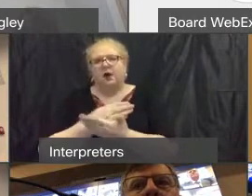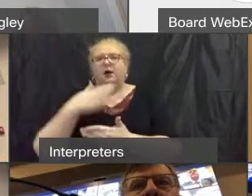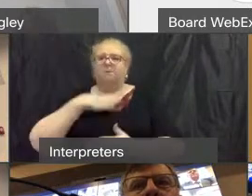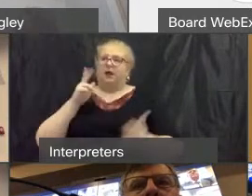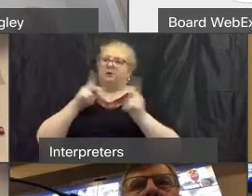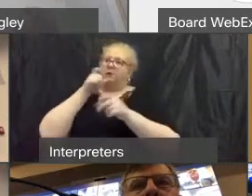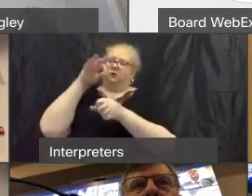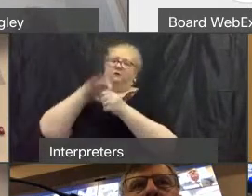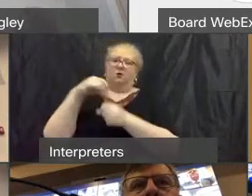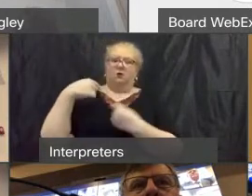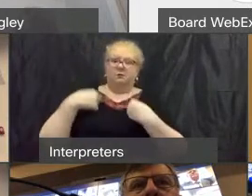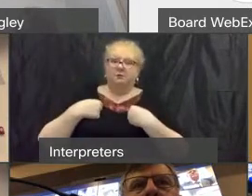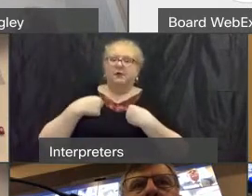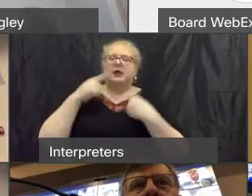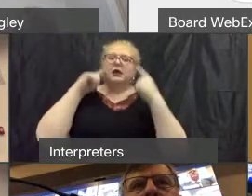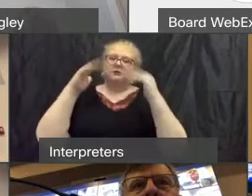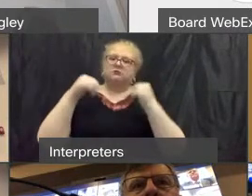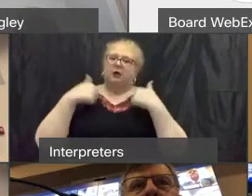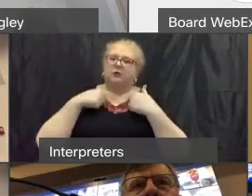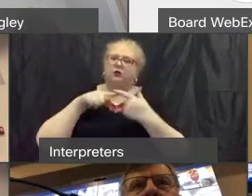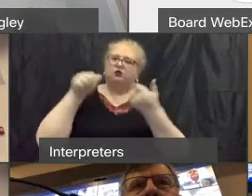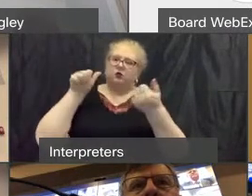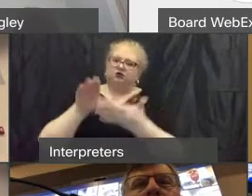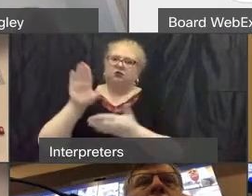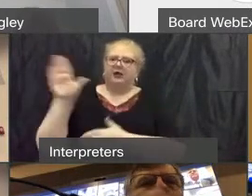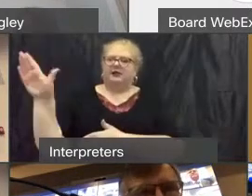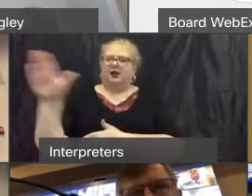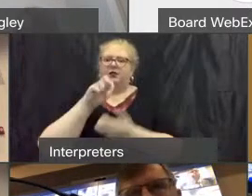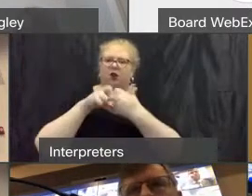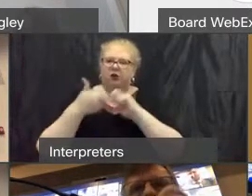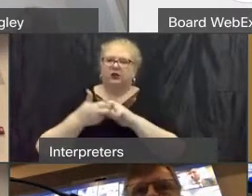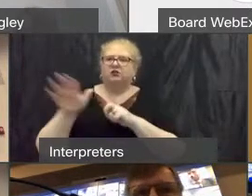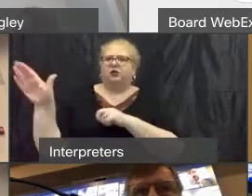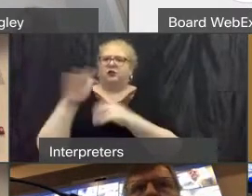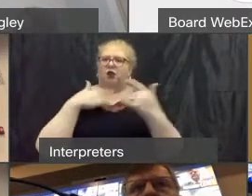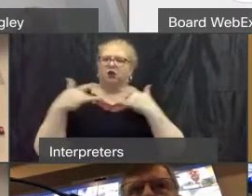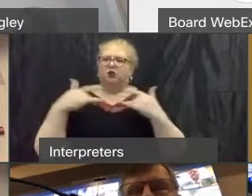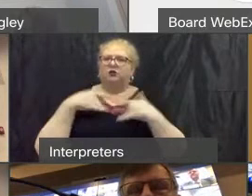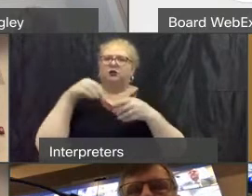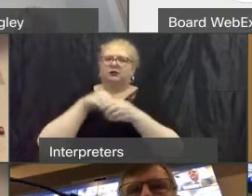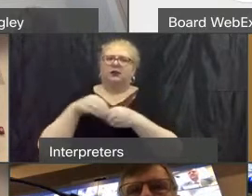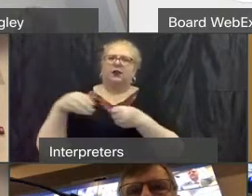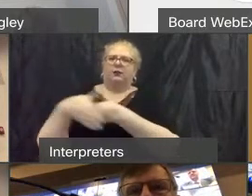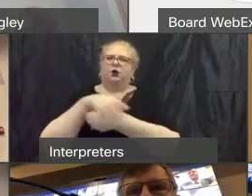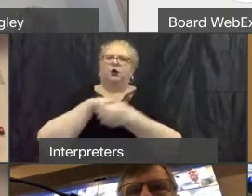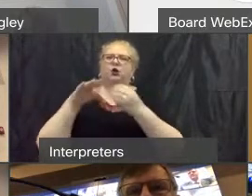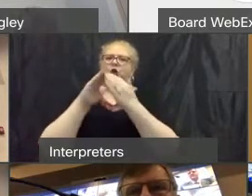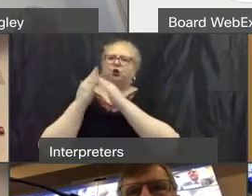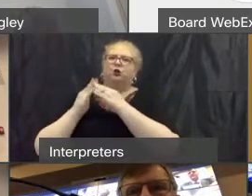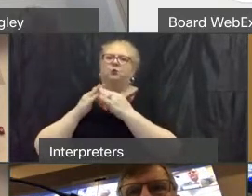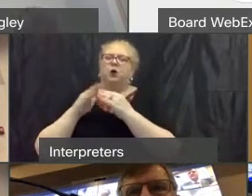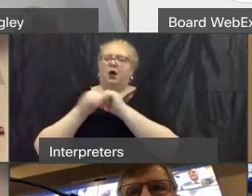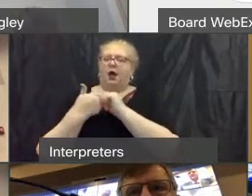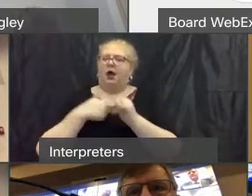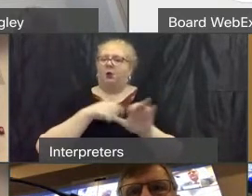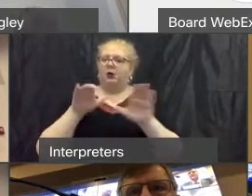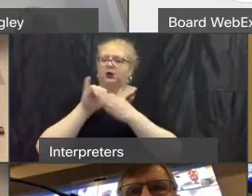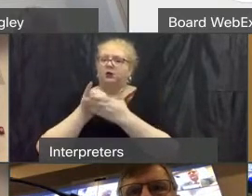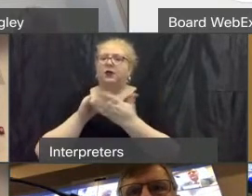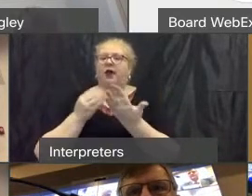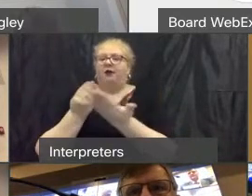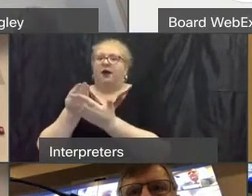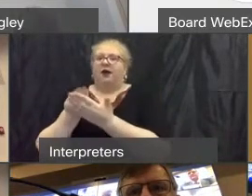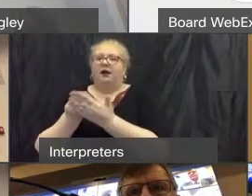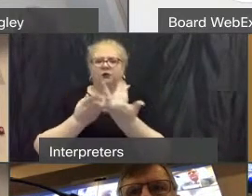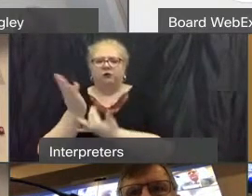expect me to address issues and concerns that they have in the neighborhood, in the community, and the way we do that financially is through the budget. And